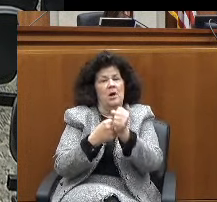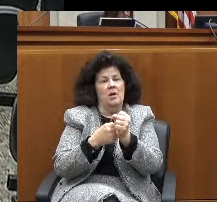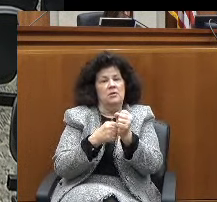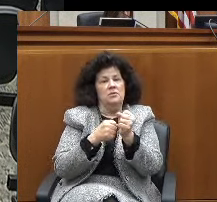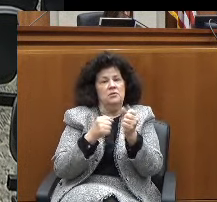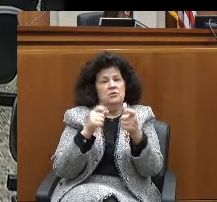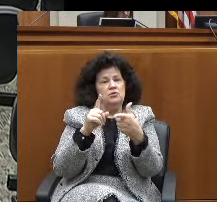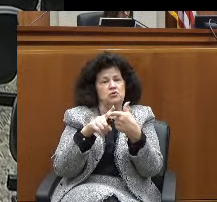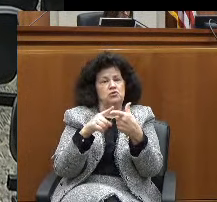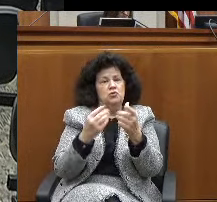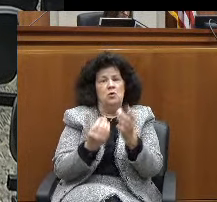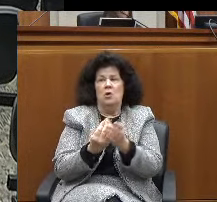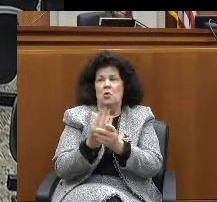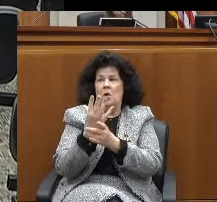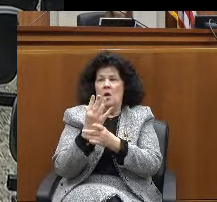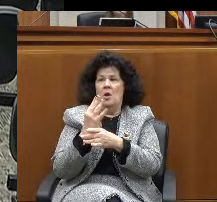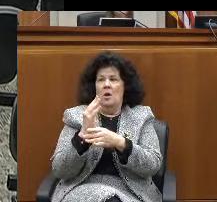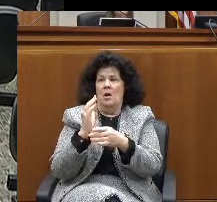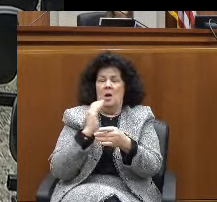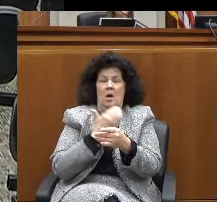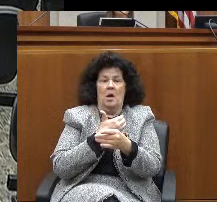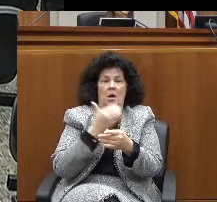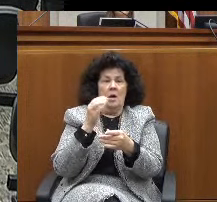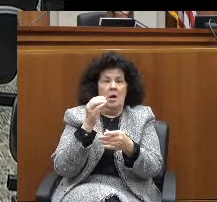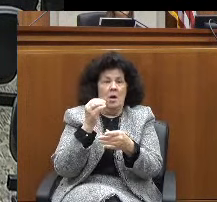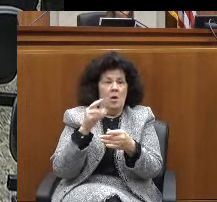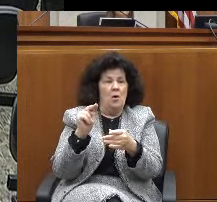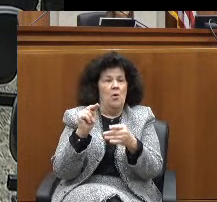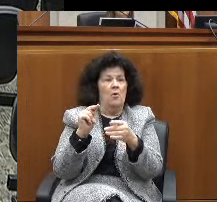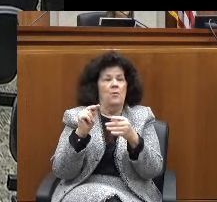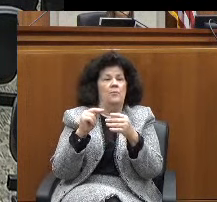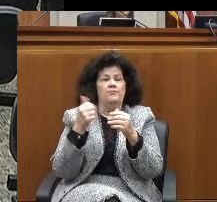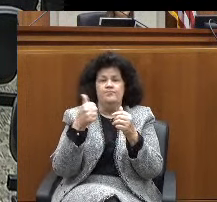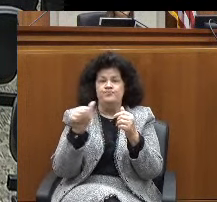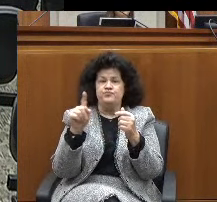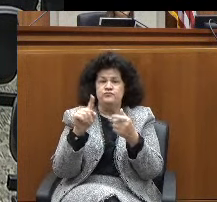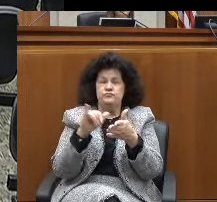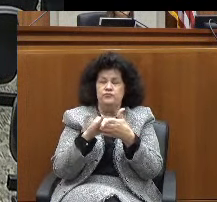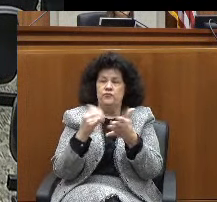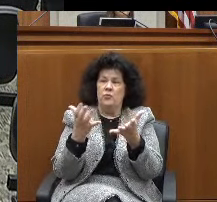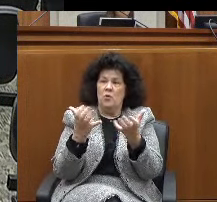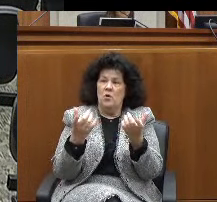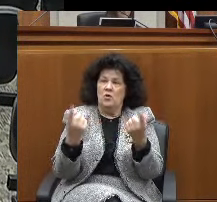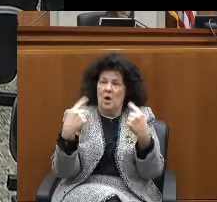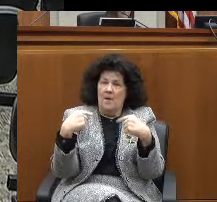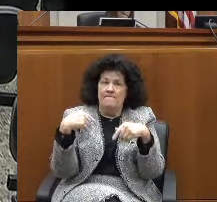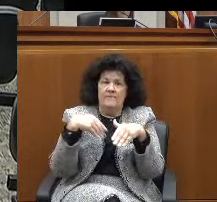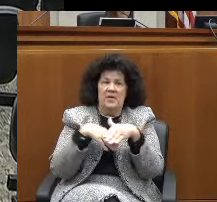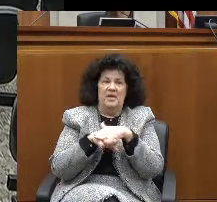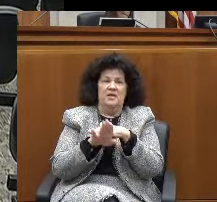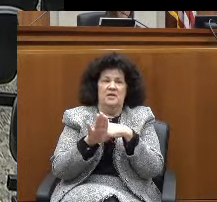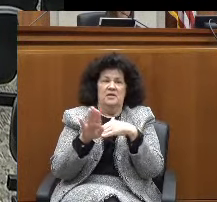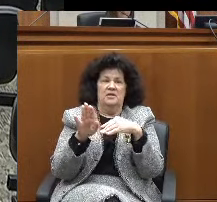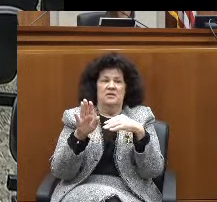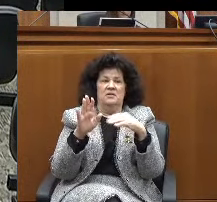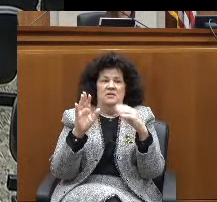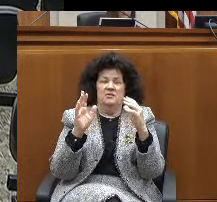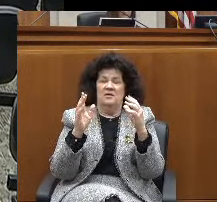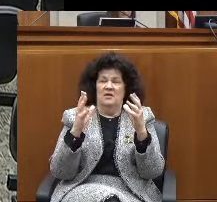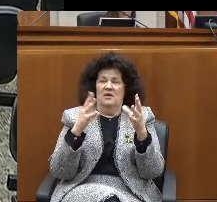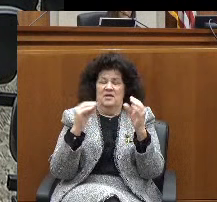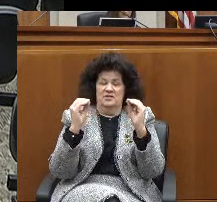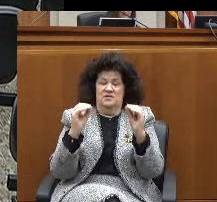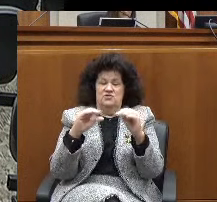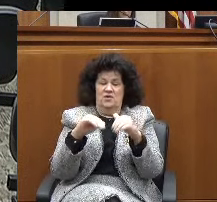own. Anybody that wants to come into this field and take care of our children is somebody that I want to grab immediately and teach them how to take care of